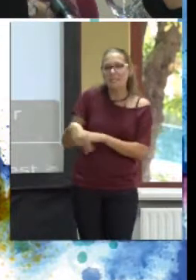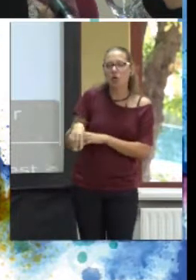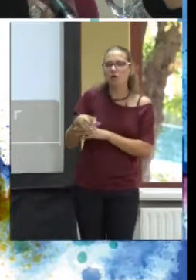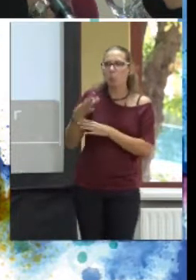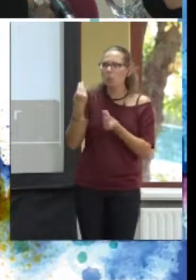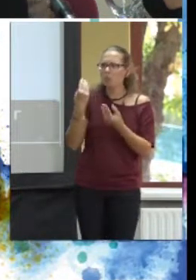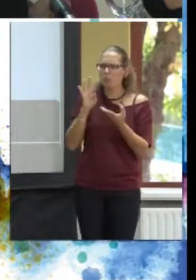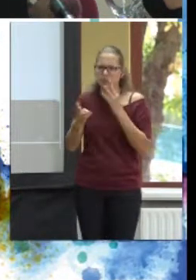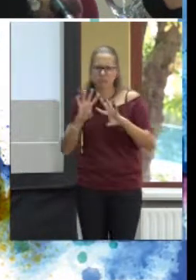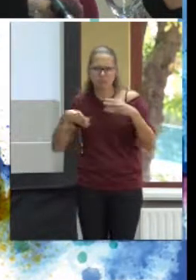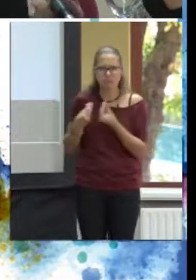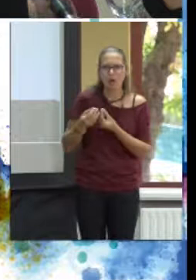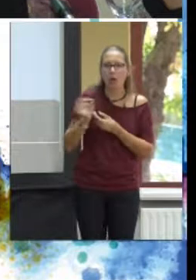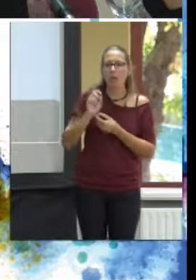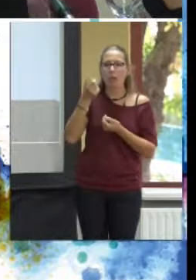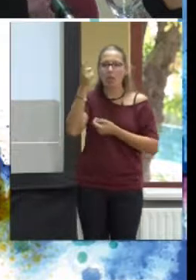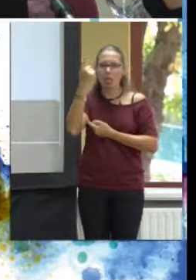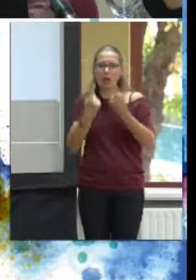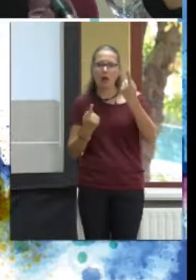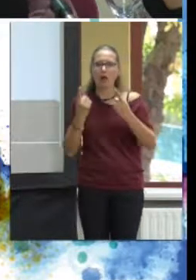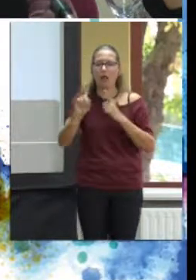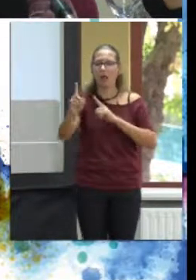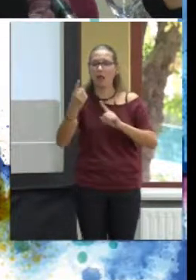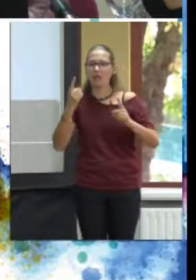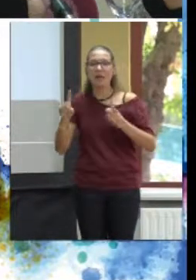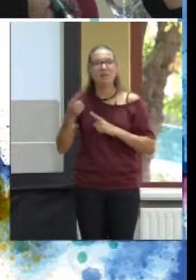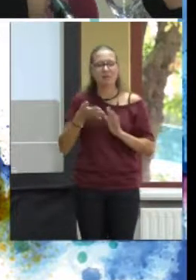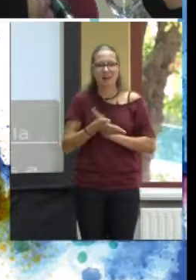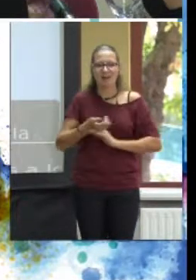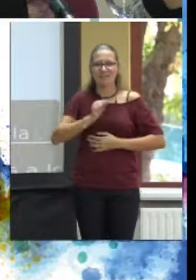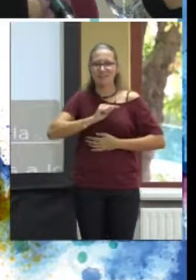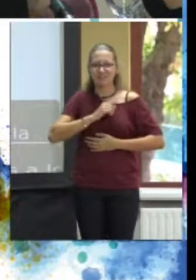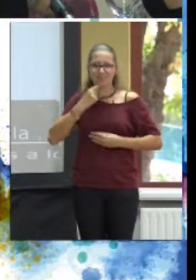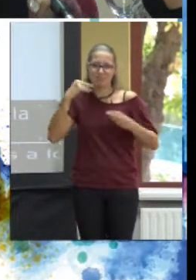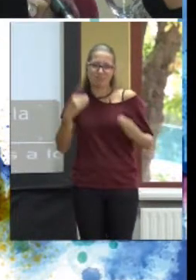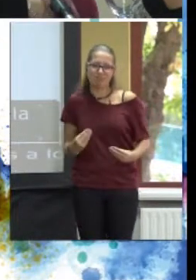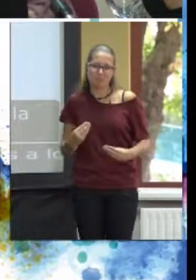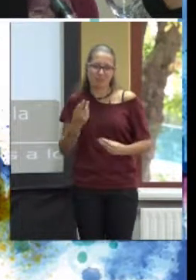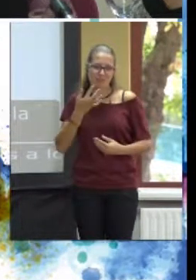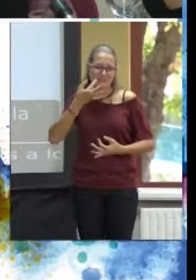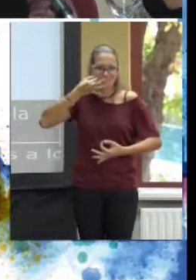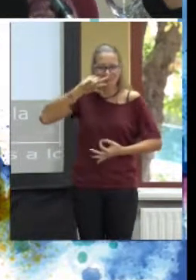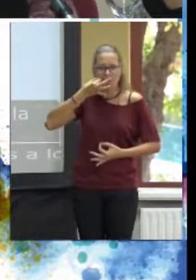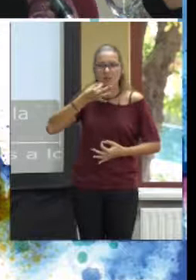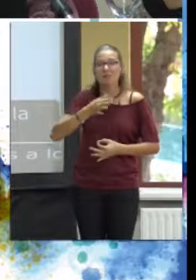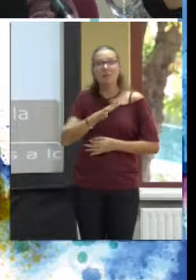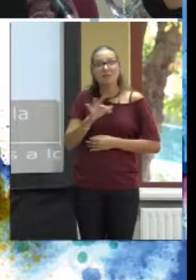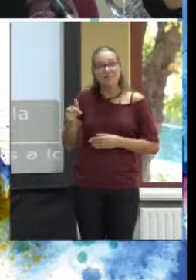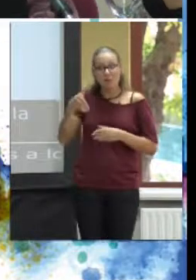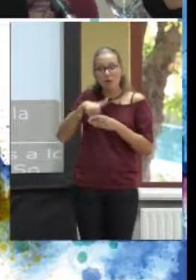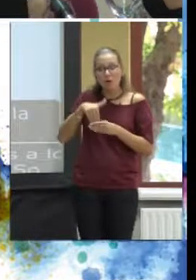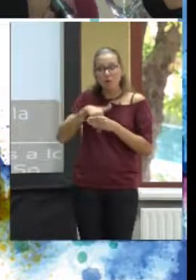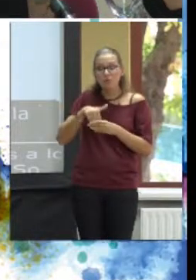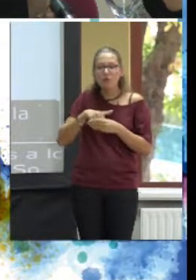to hear if there's a lot of people, few people, there are kids. So a much more direct experience in the room